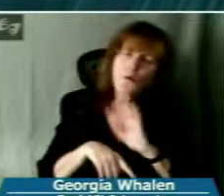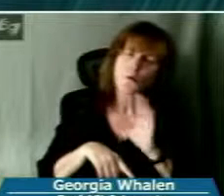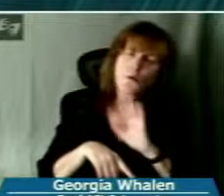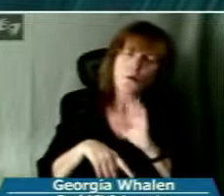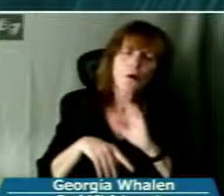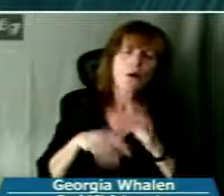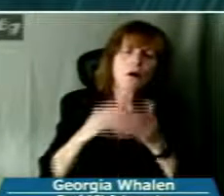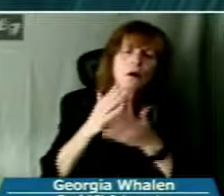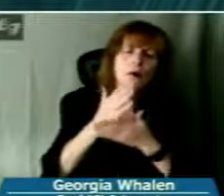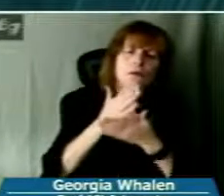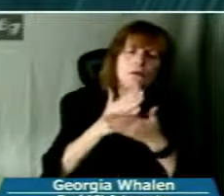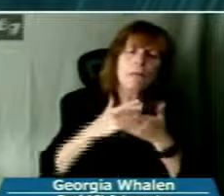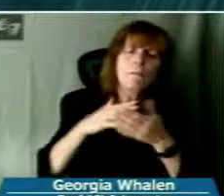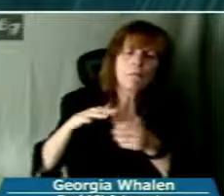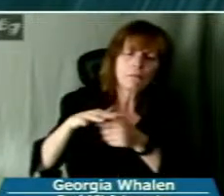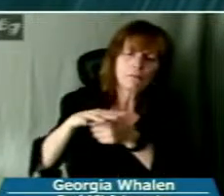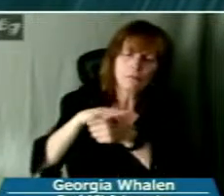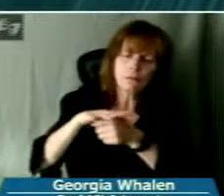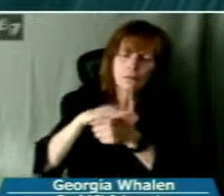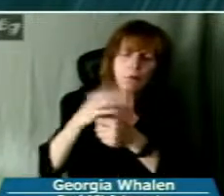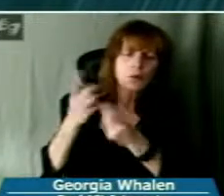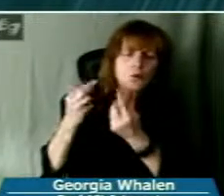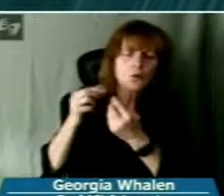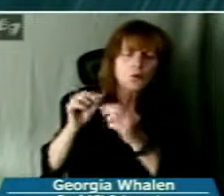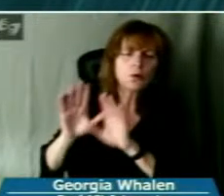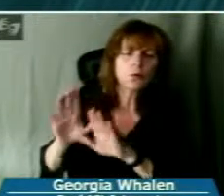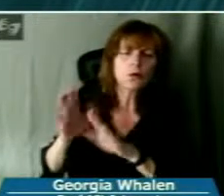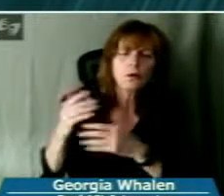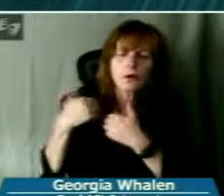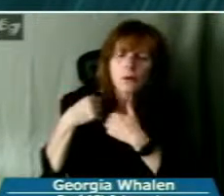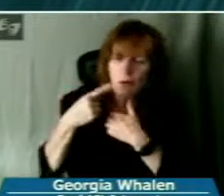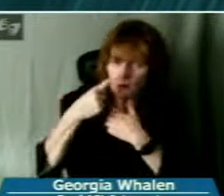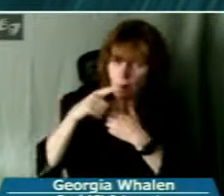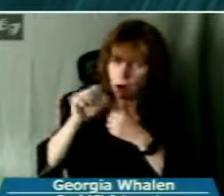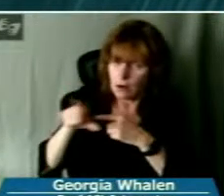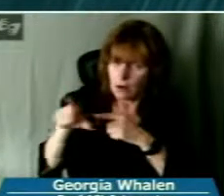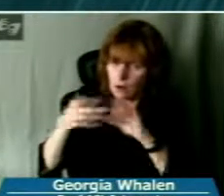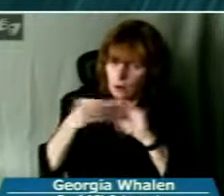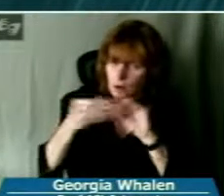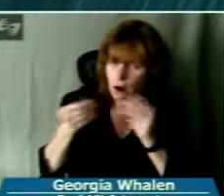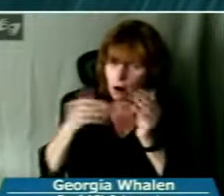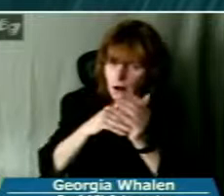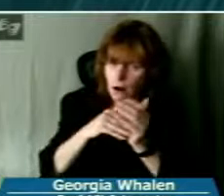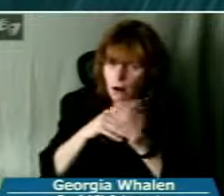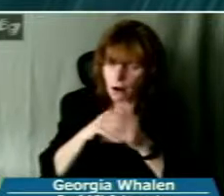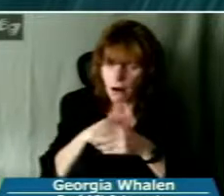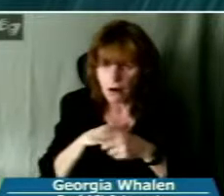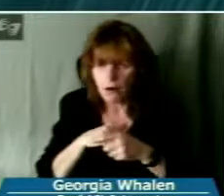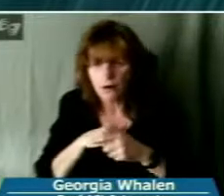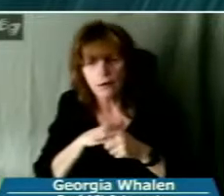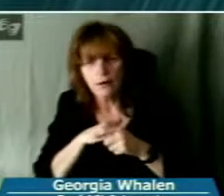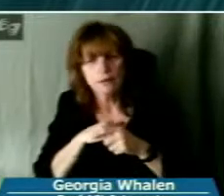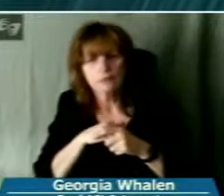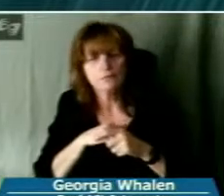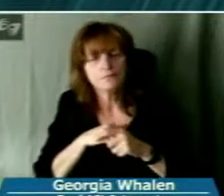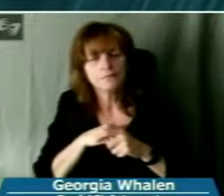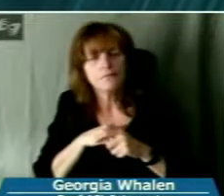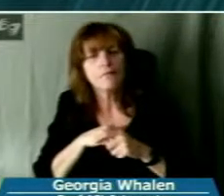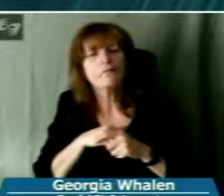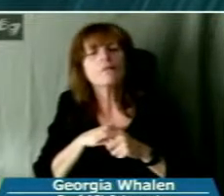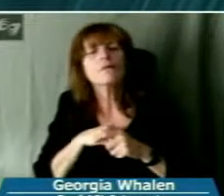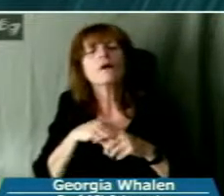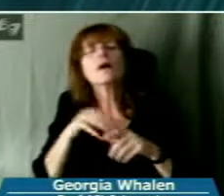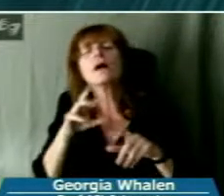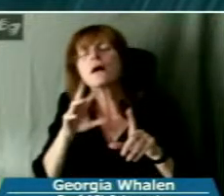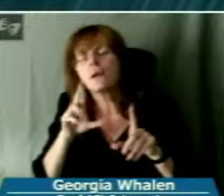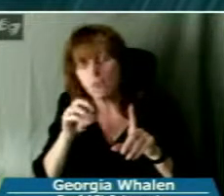you kind of point to what those might be and make sure I understand kind of what exactly will be happening out of this? So I think the